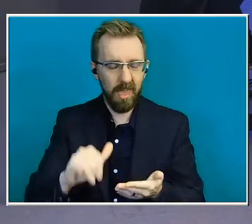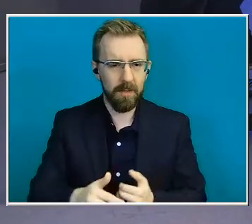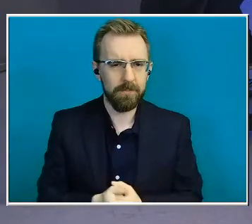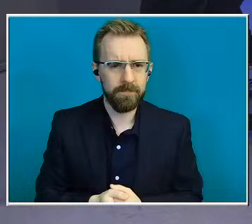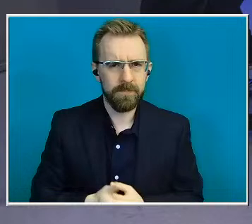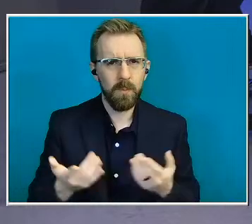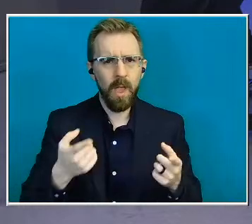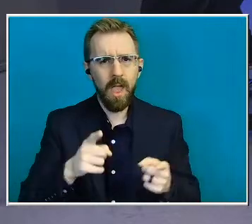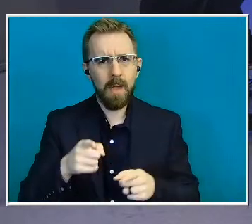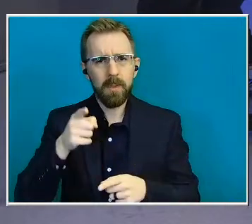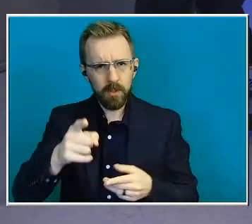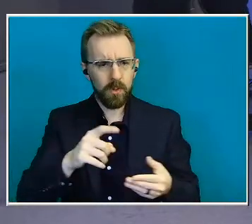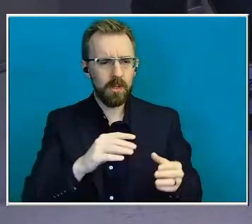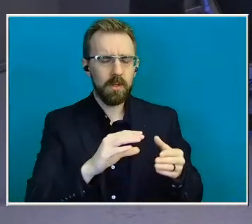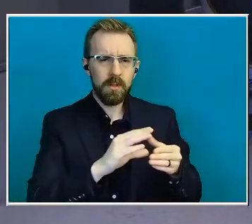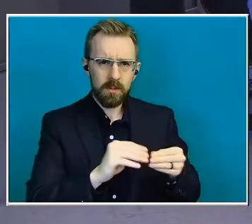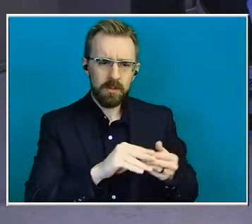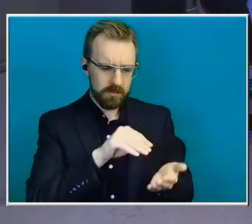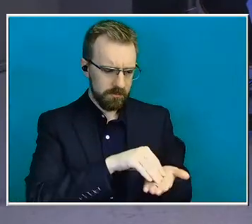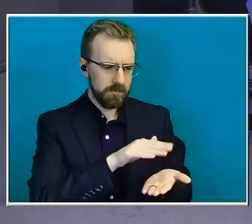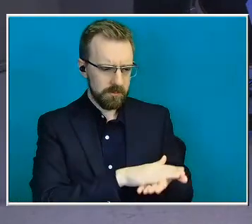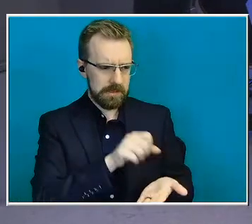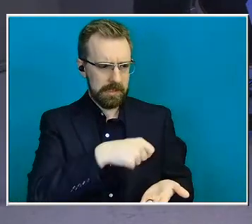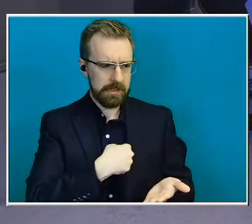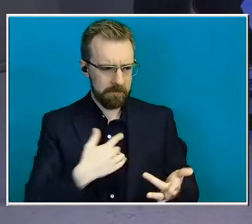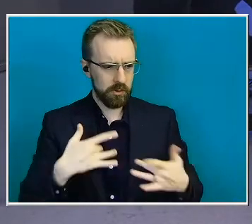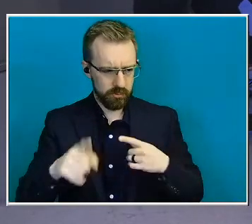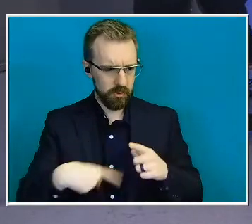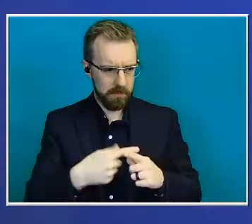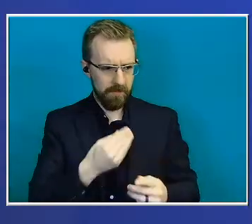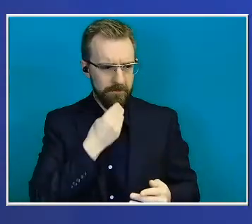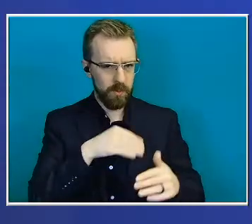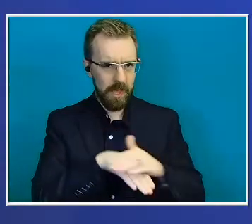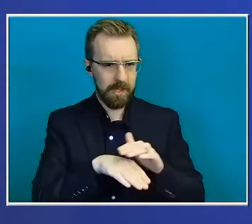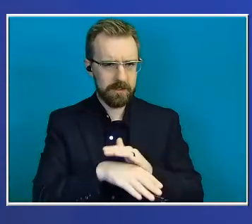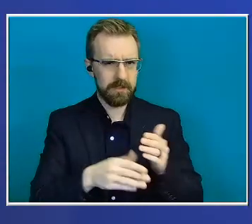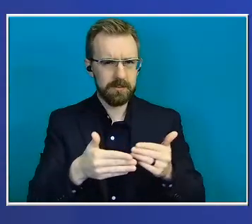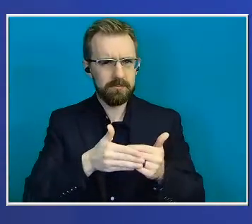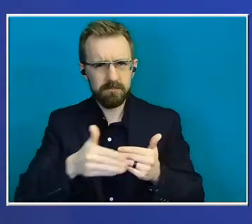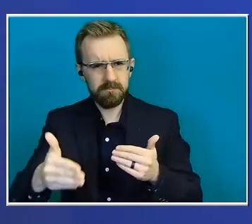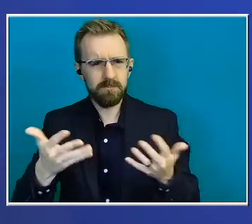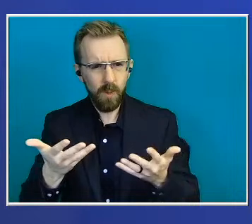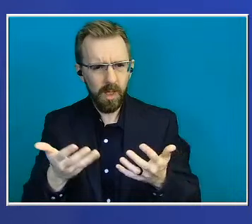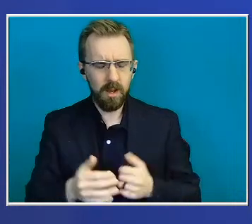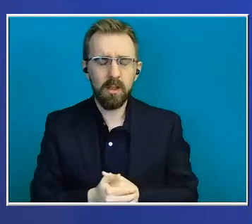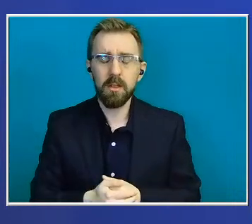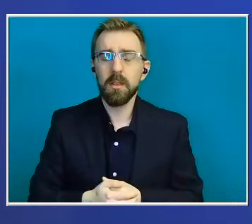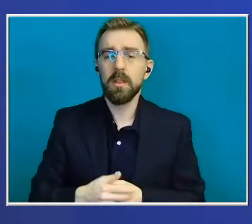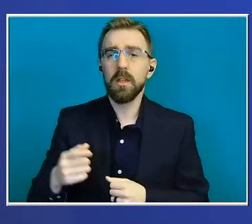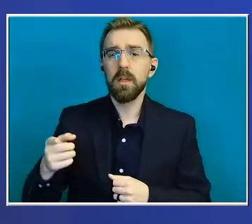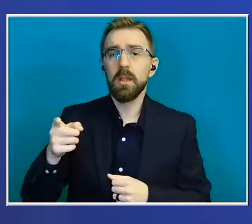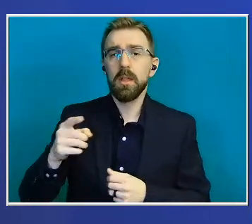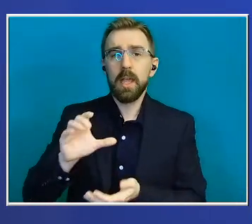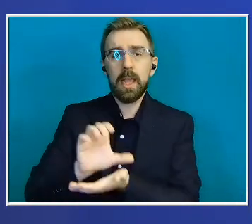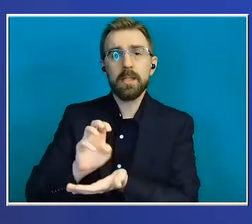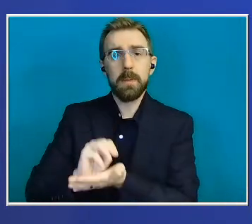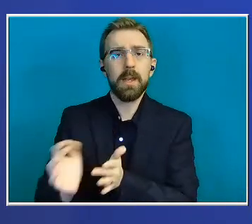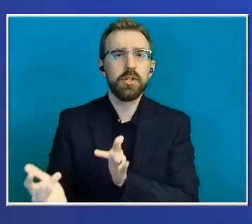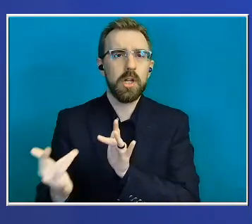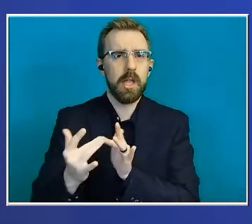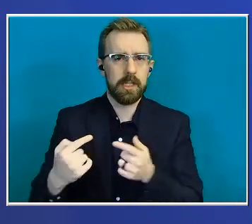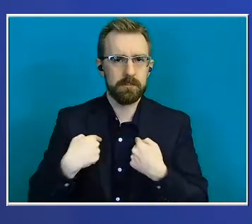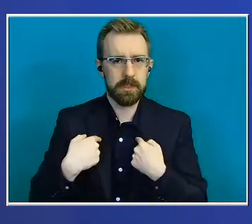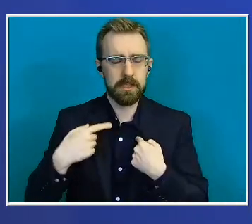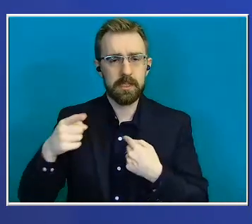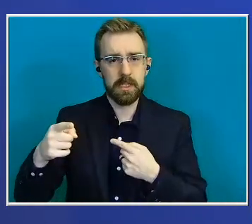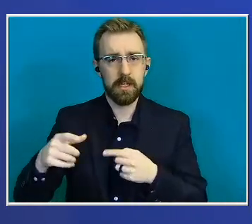were concerned about having access to food? I was contacted by a case manager, and they called me and made sure I